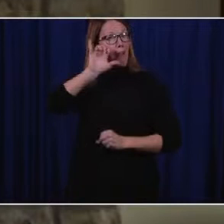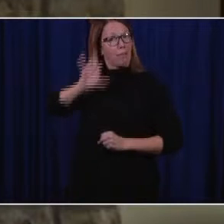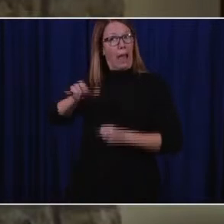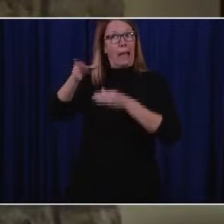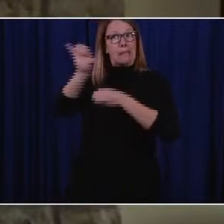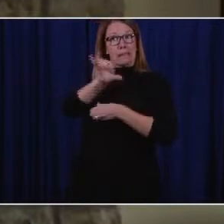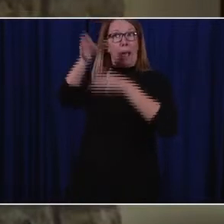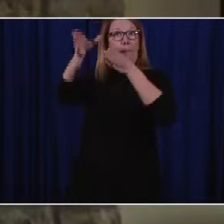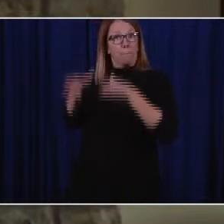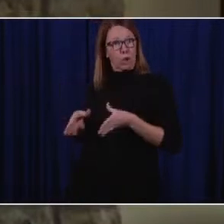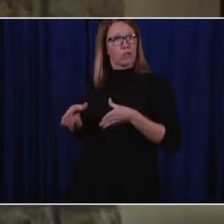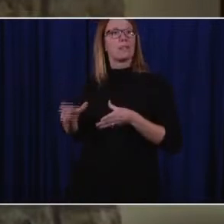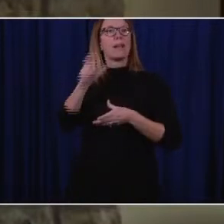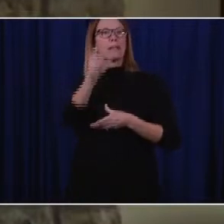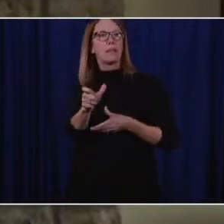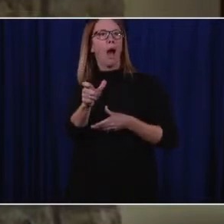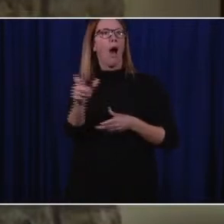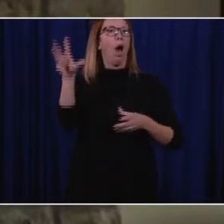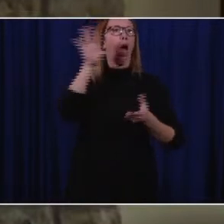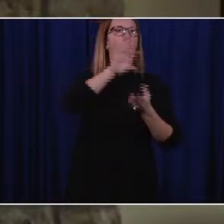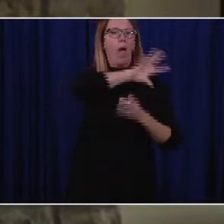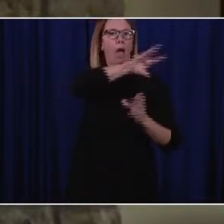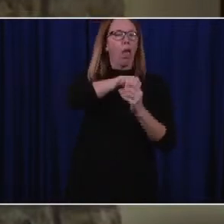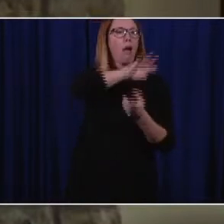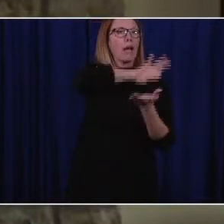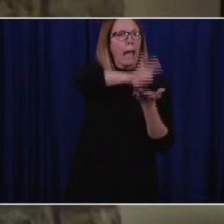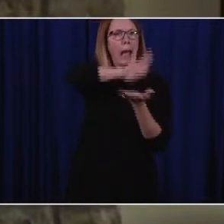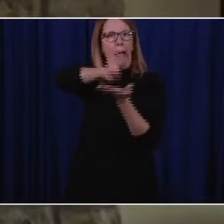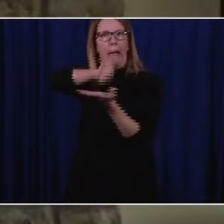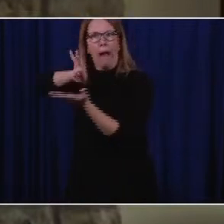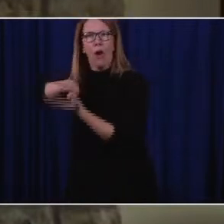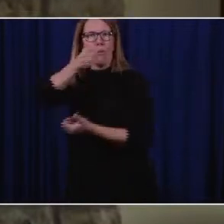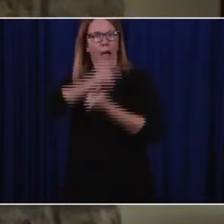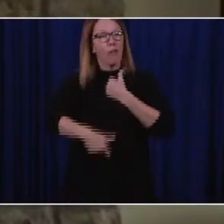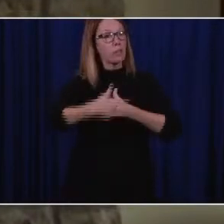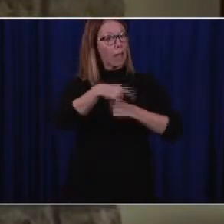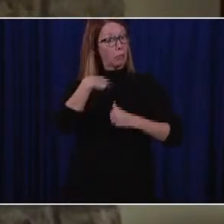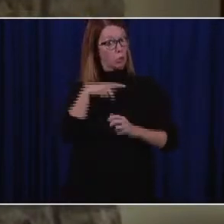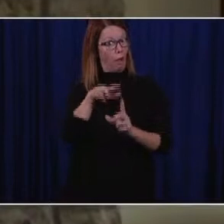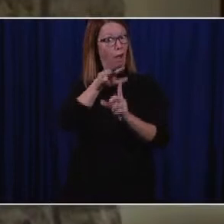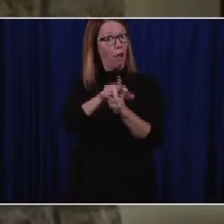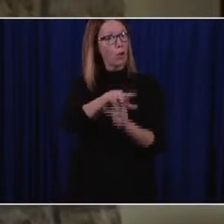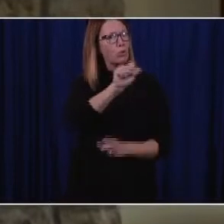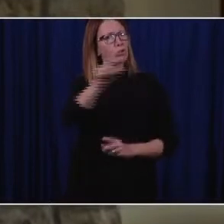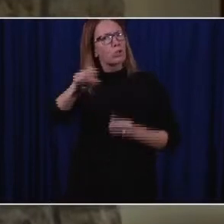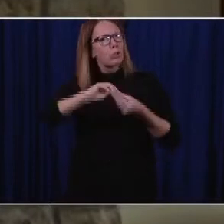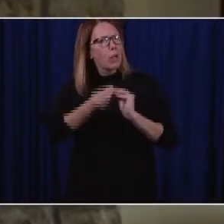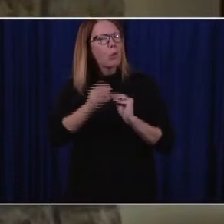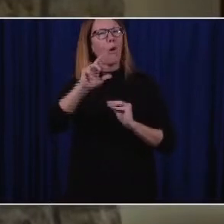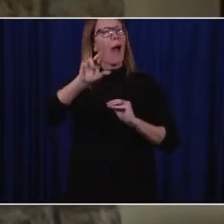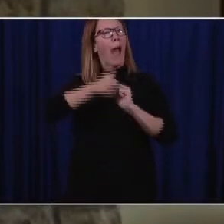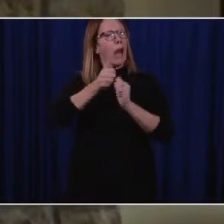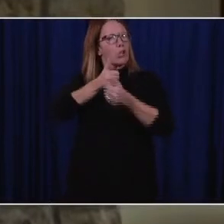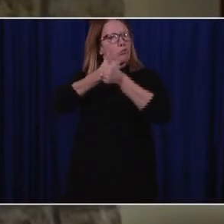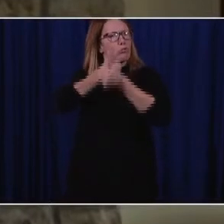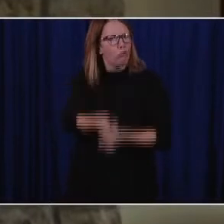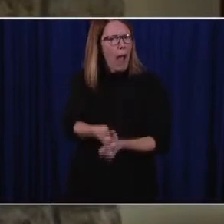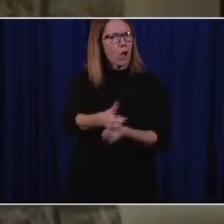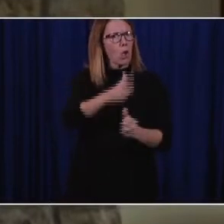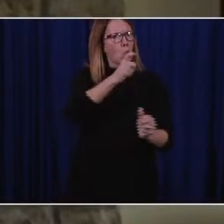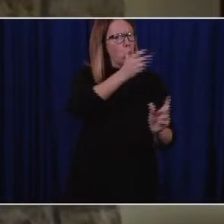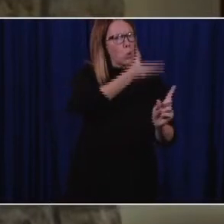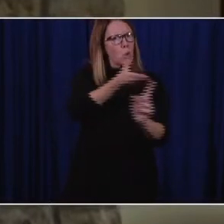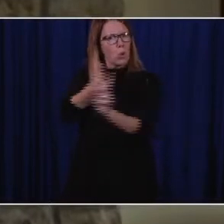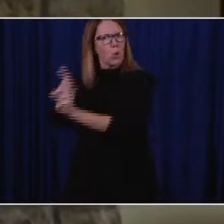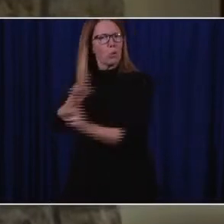go into the daily roles multiple times? Are you assigned by your social security number? How do we make sure that somebody that's getting